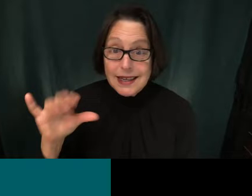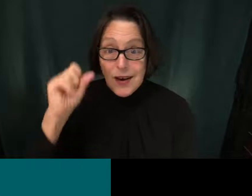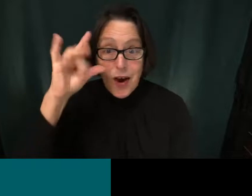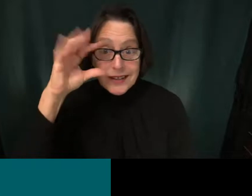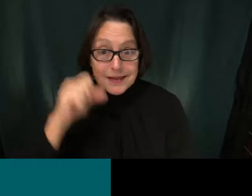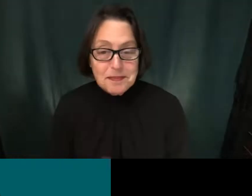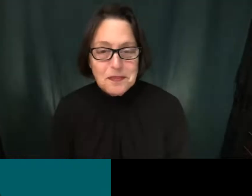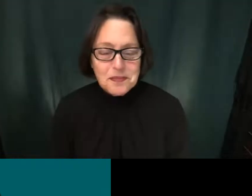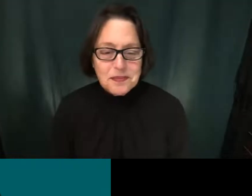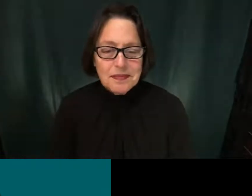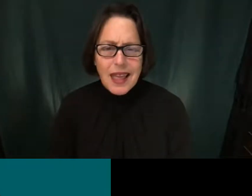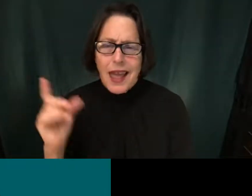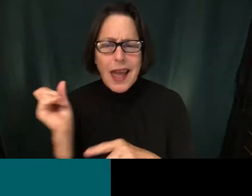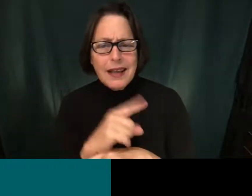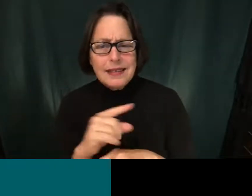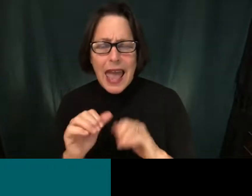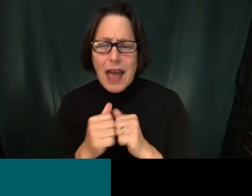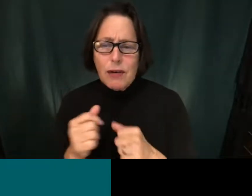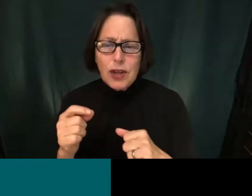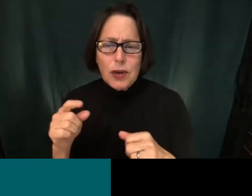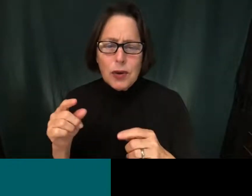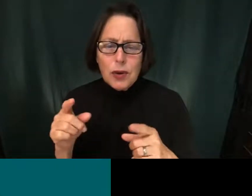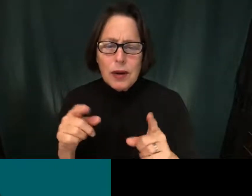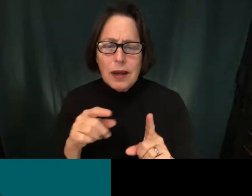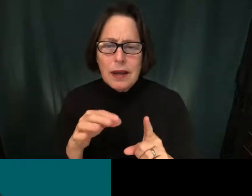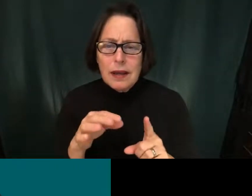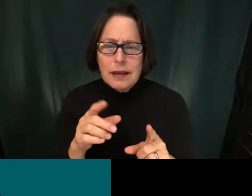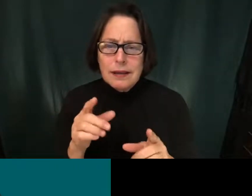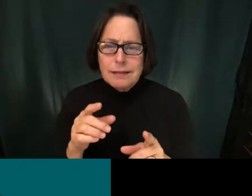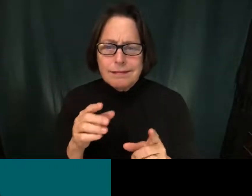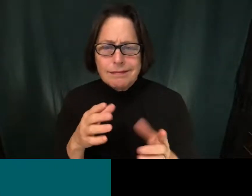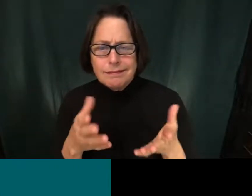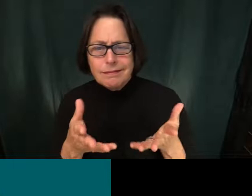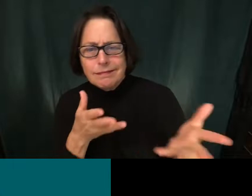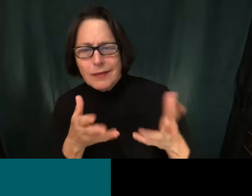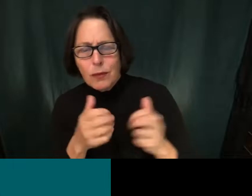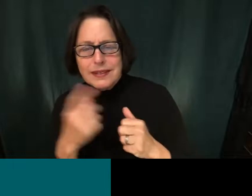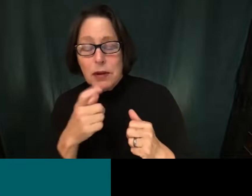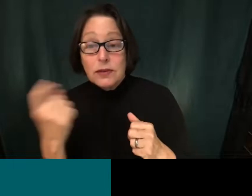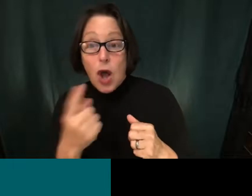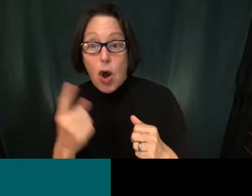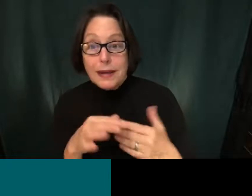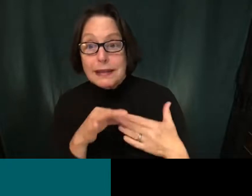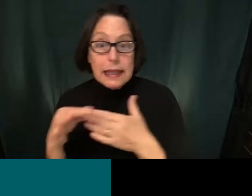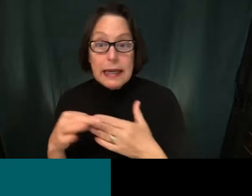How do you navigate someone who is always using leading questions to control? Oh, yeah.